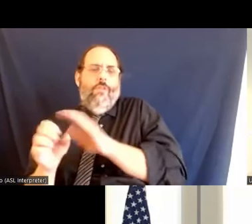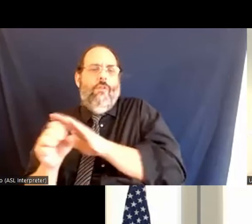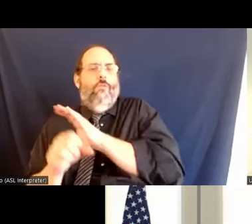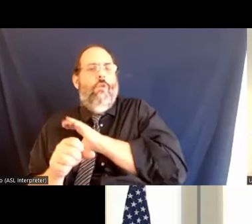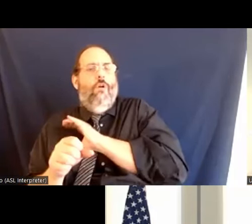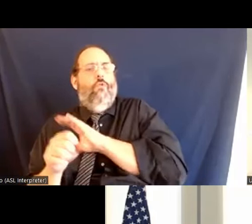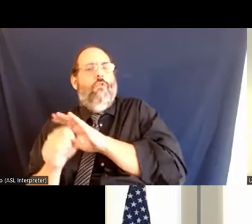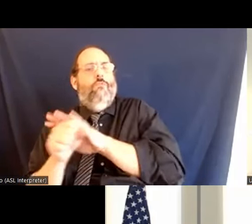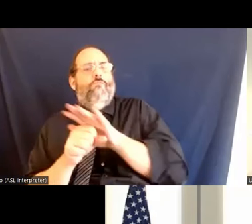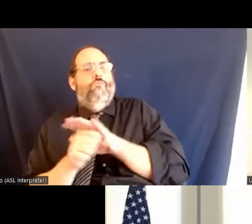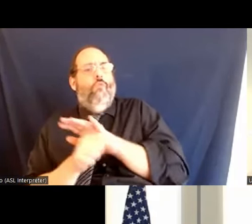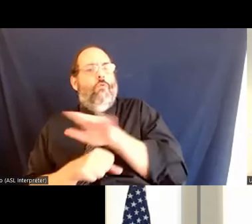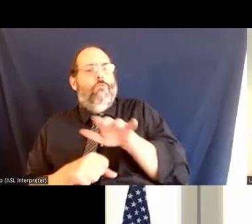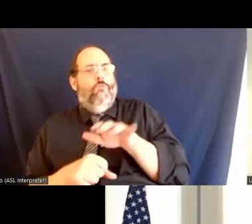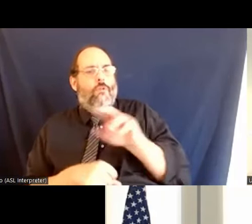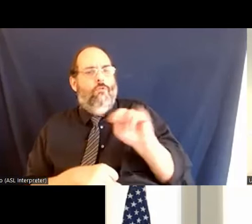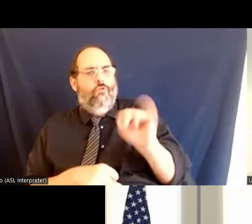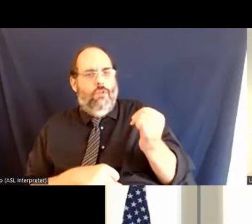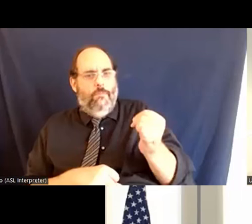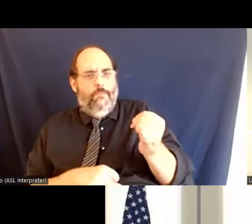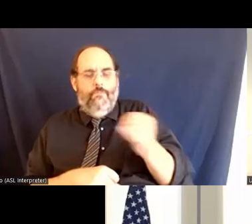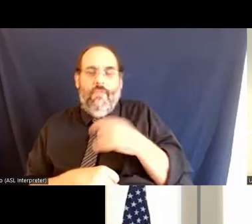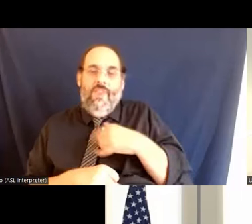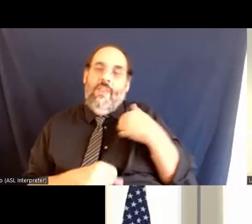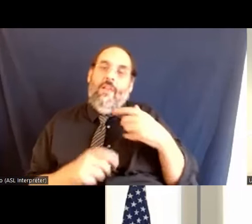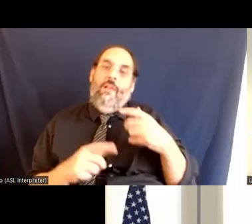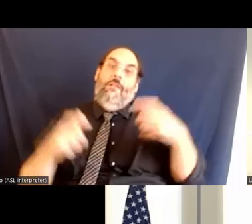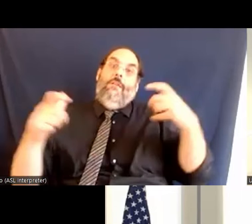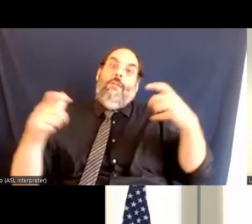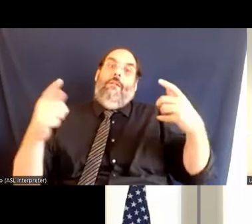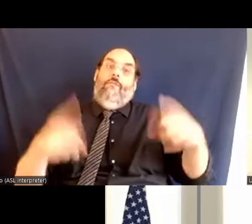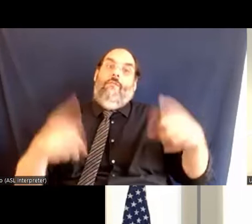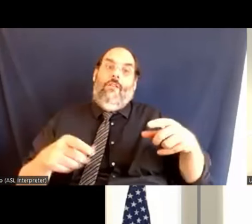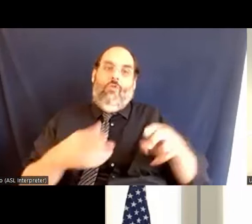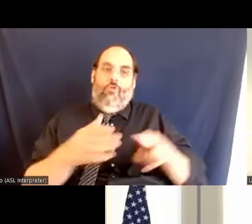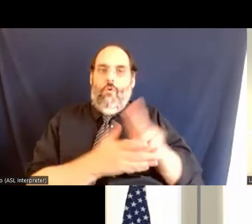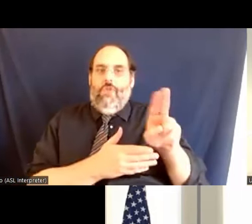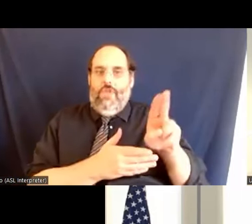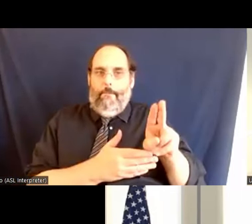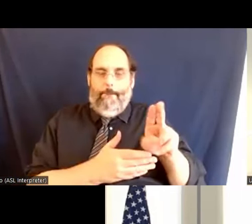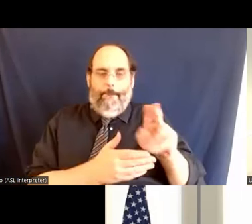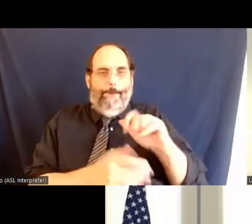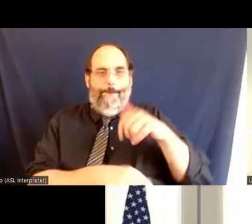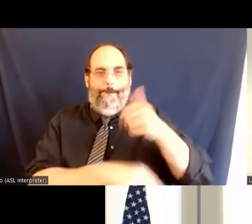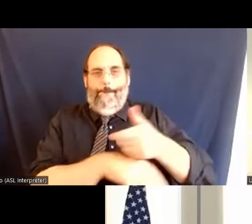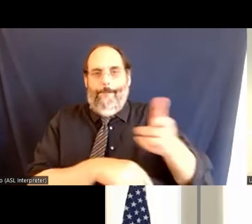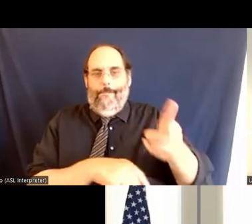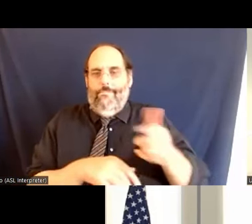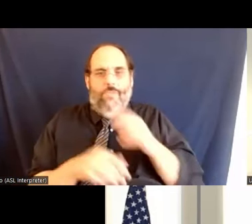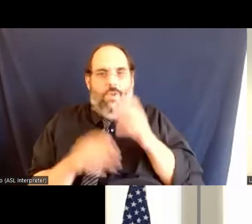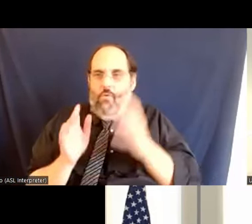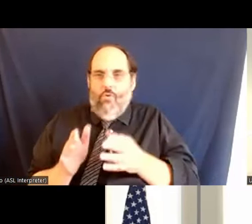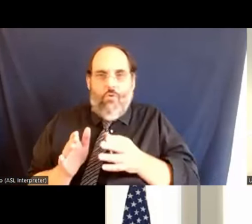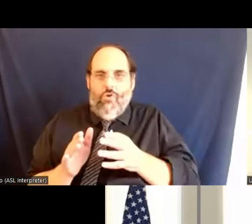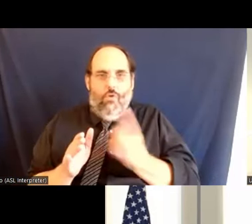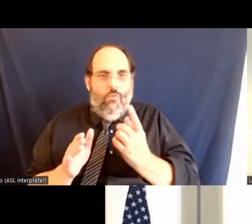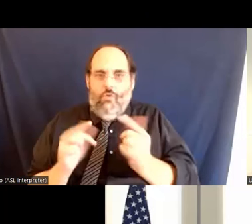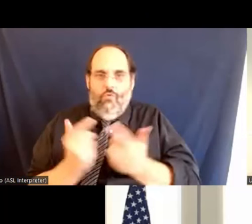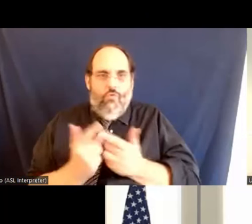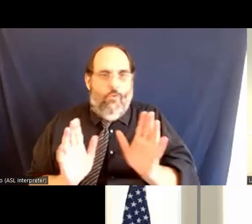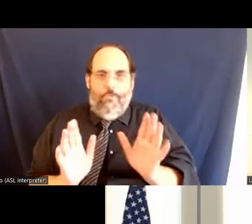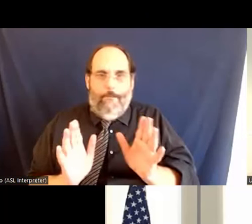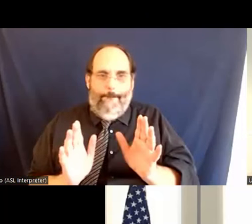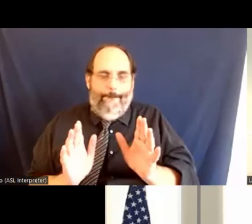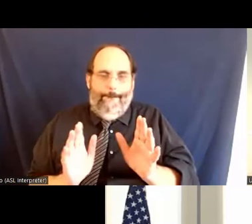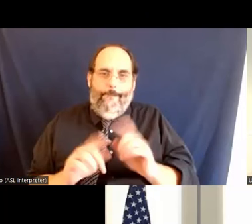and community partners. We held a large event at a university. We didn't focus on one group in